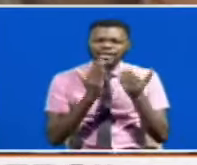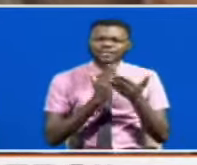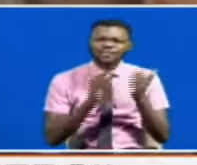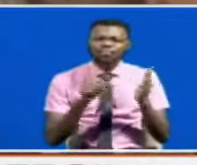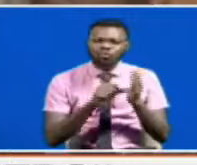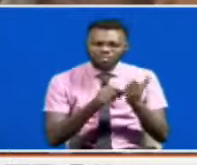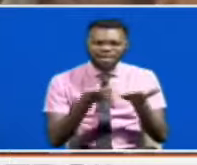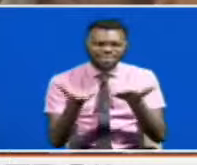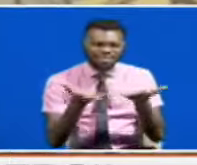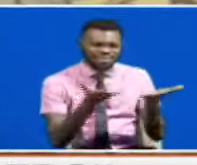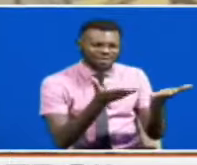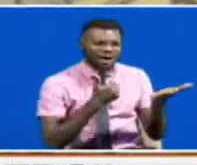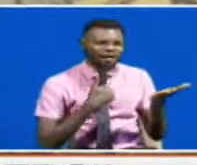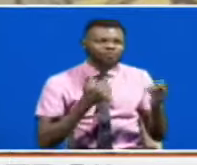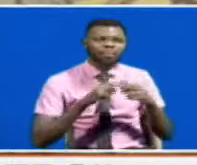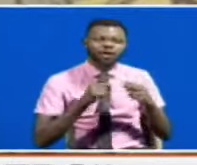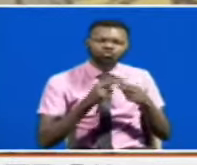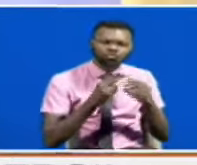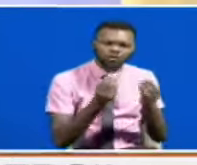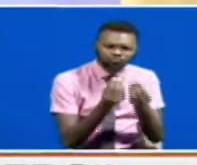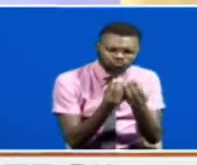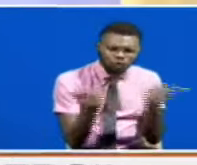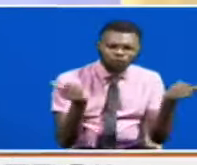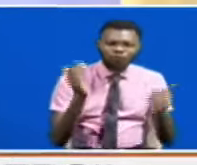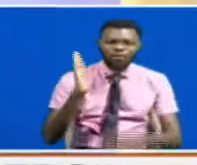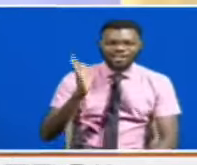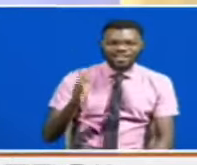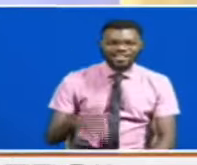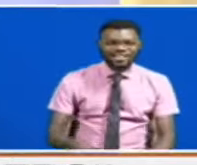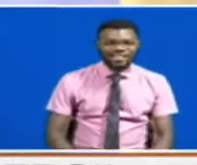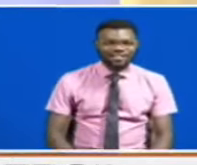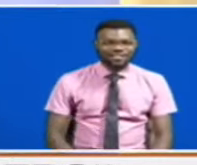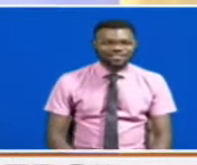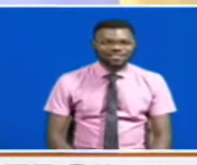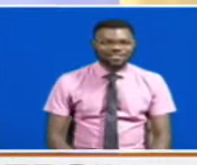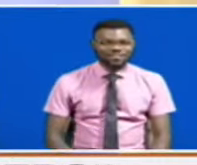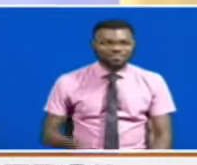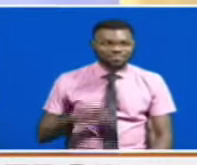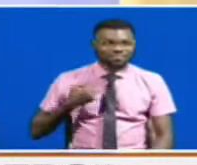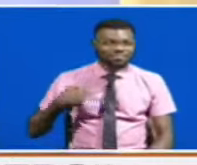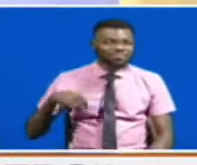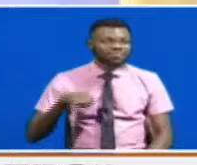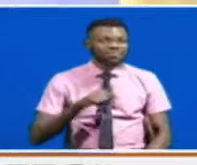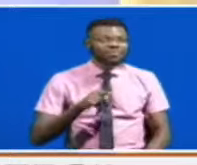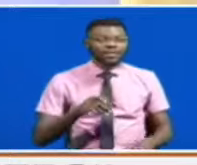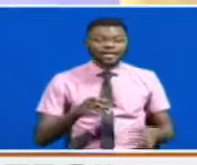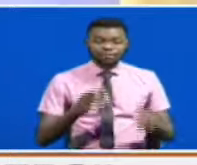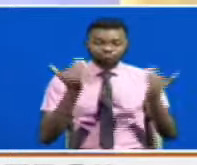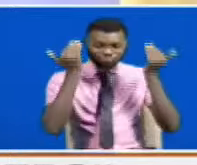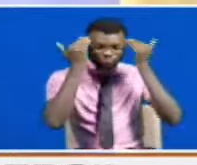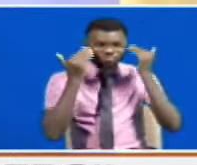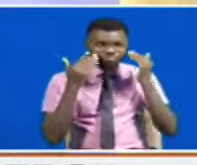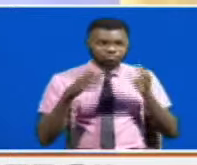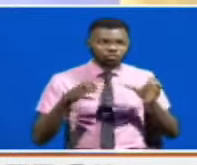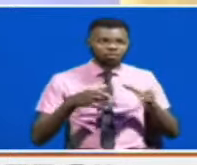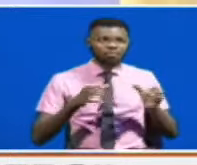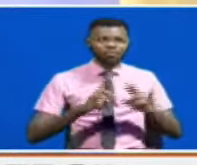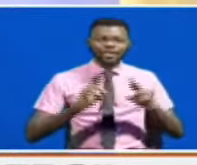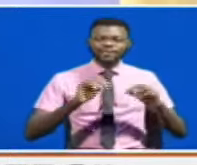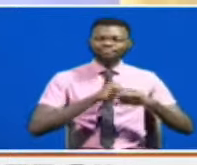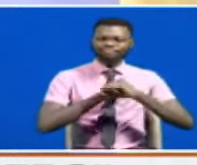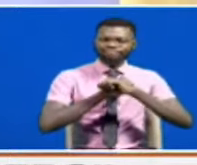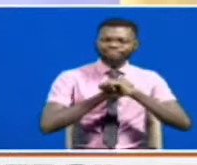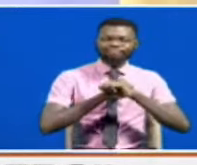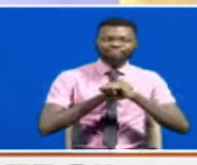be dealt with sooner rather than later. So we are in the, as a judiciary, to open